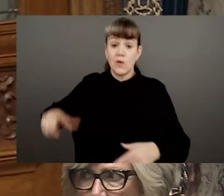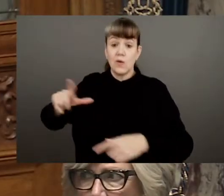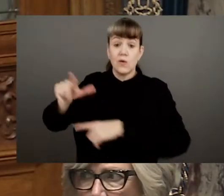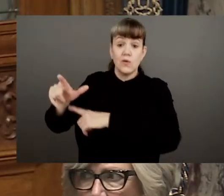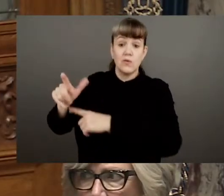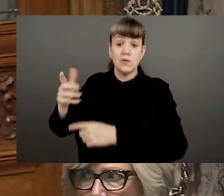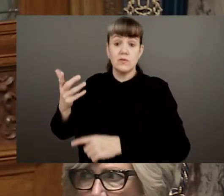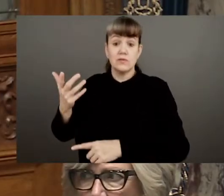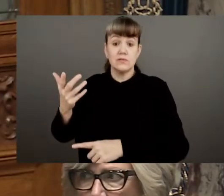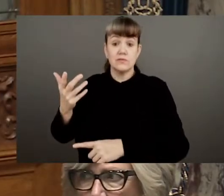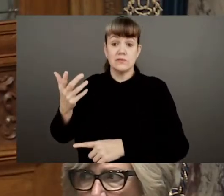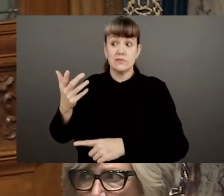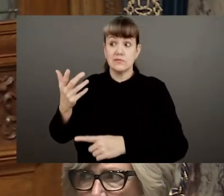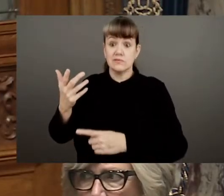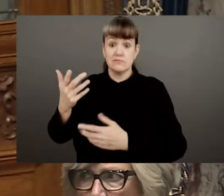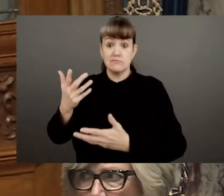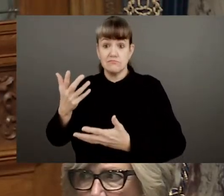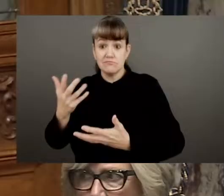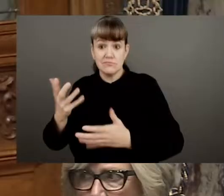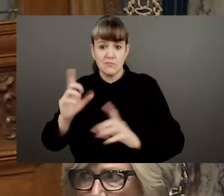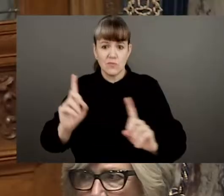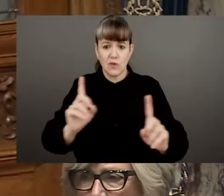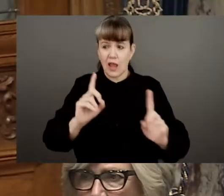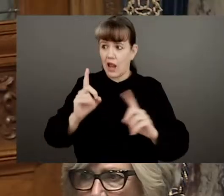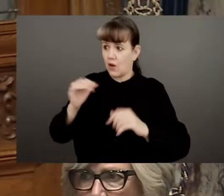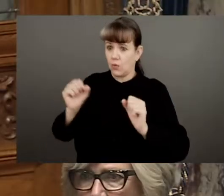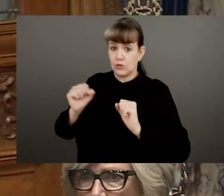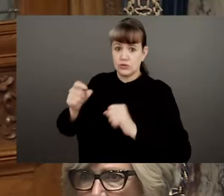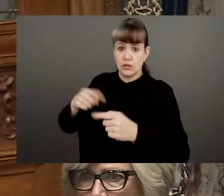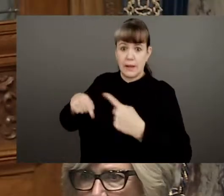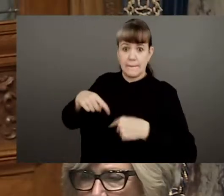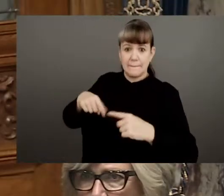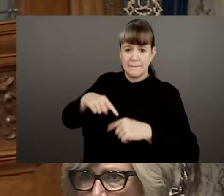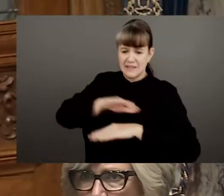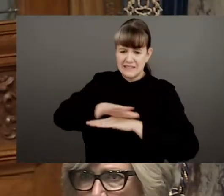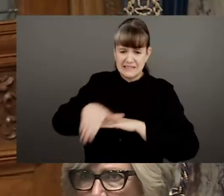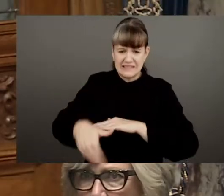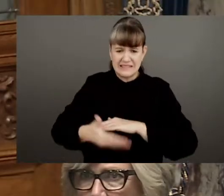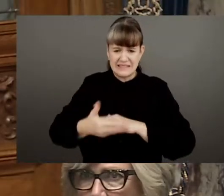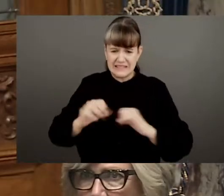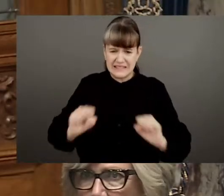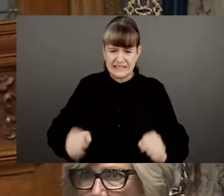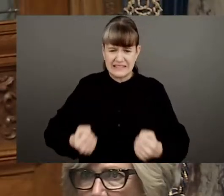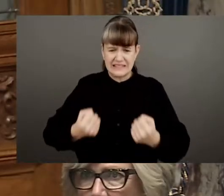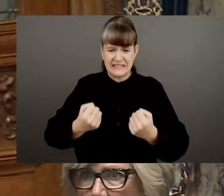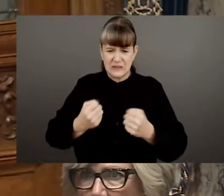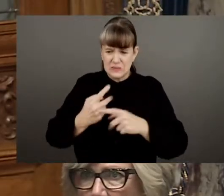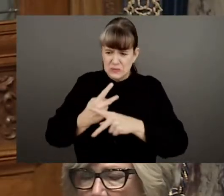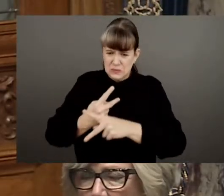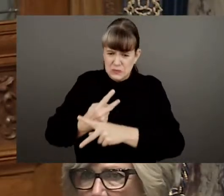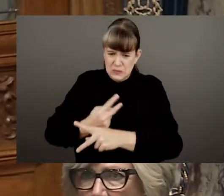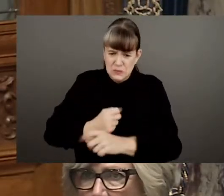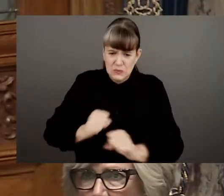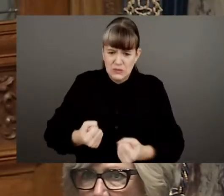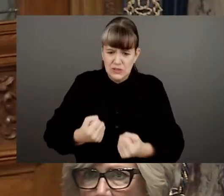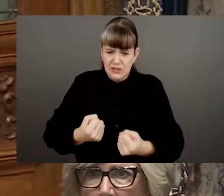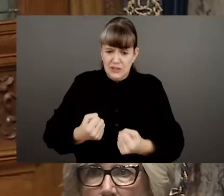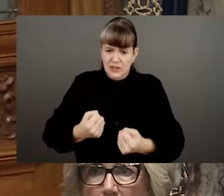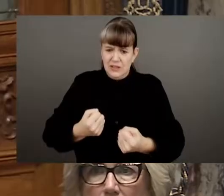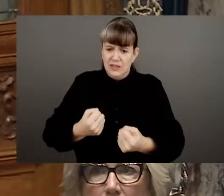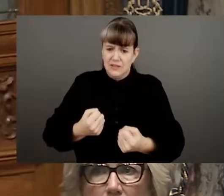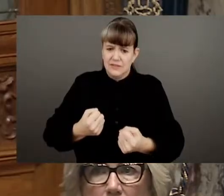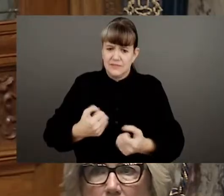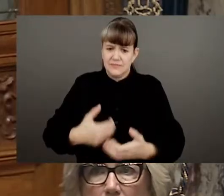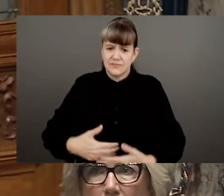The Minister is probably aware that Sydney Council recently voted down a rezoning application